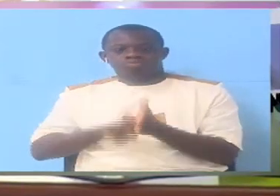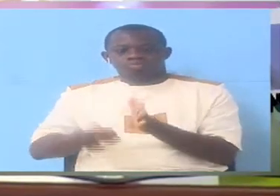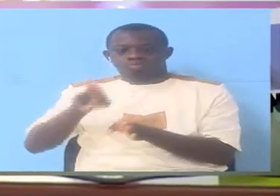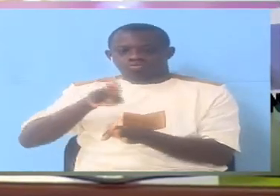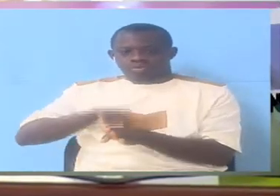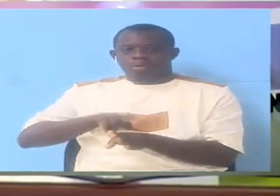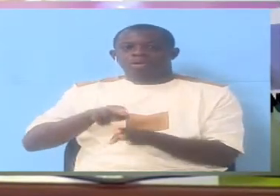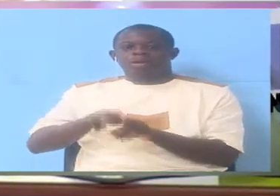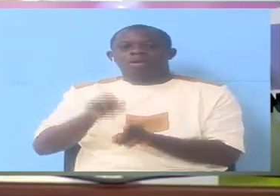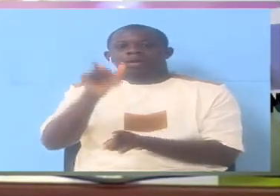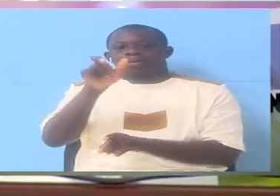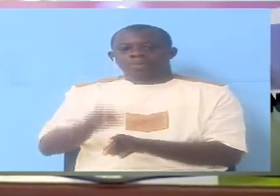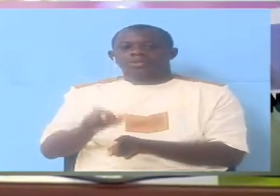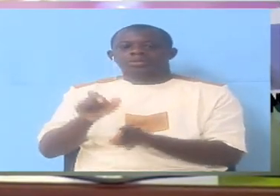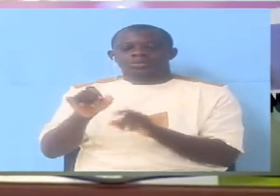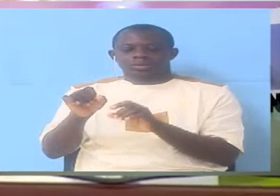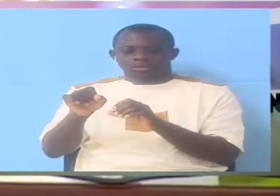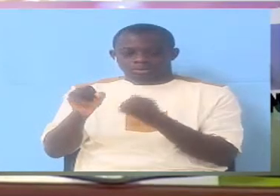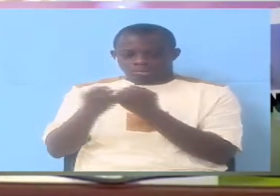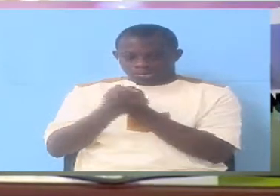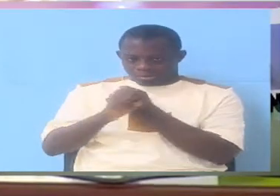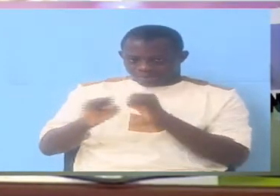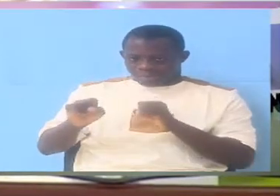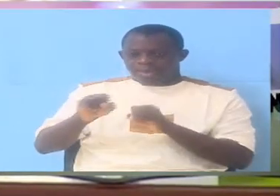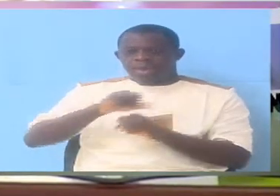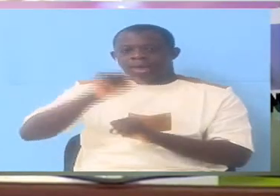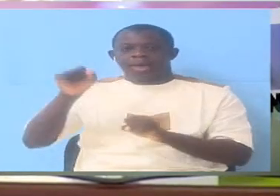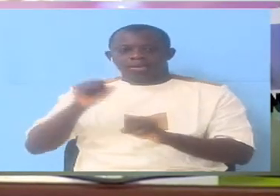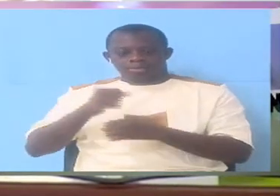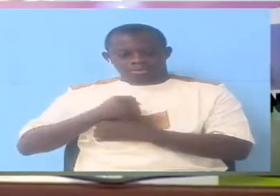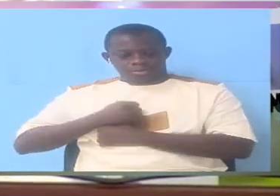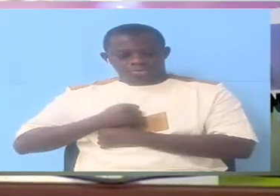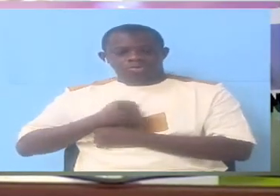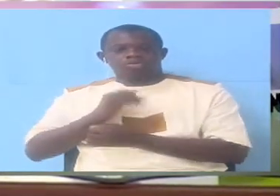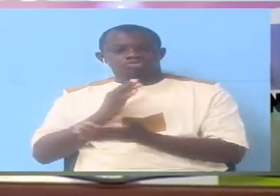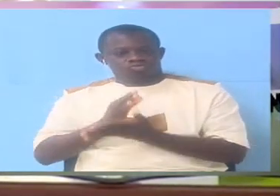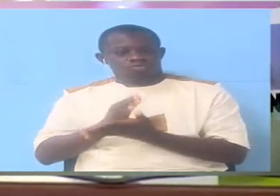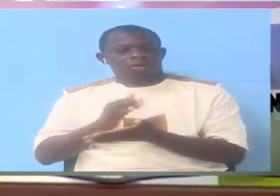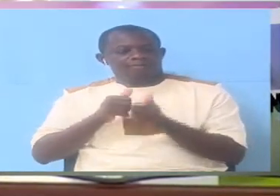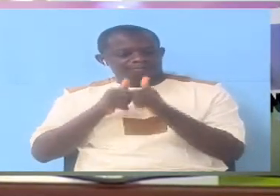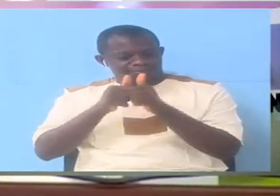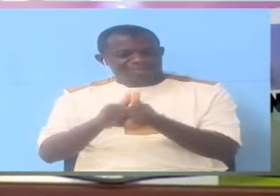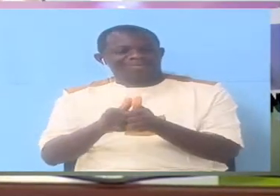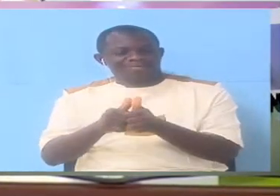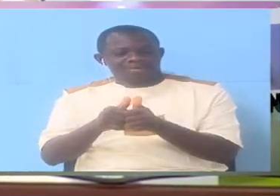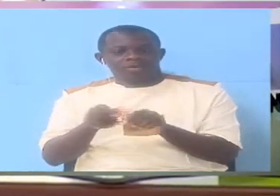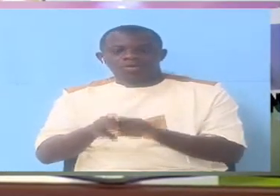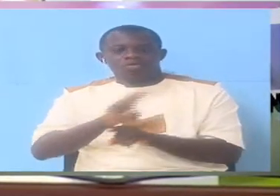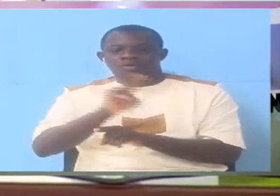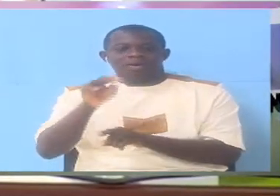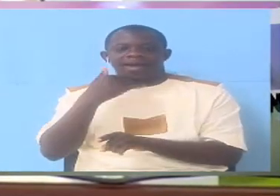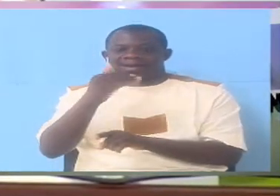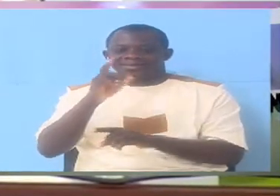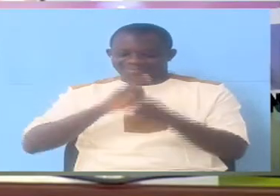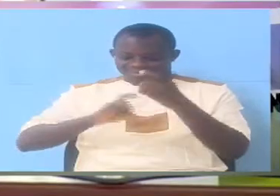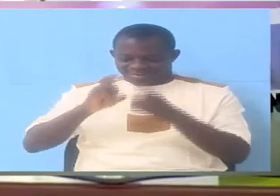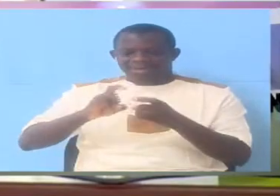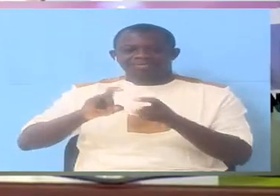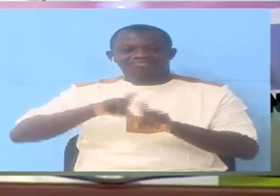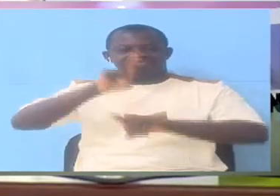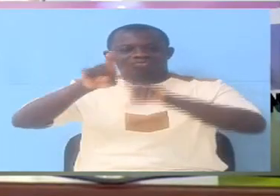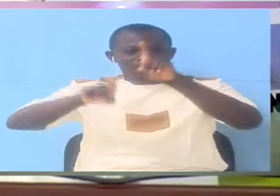personal safety and security considerations, which are legitimate. So we won't ask you any